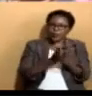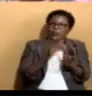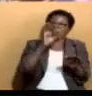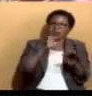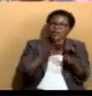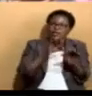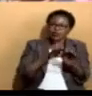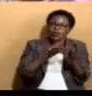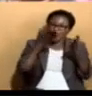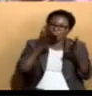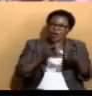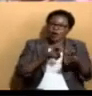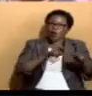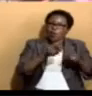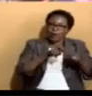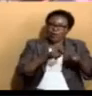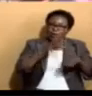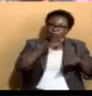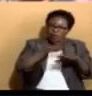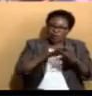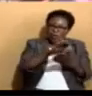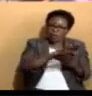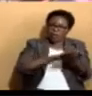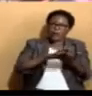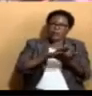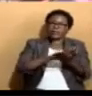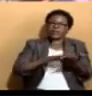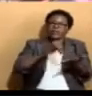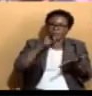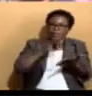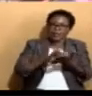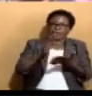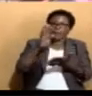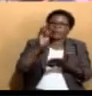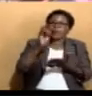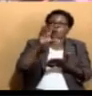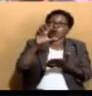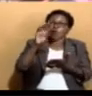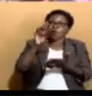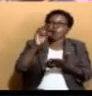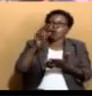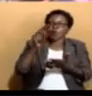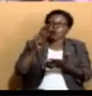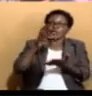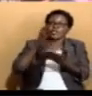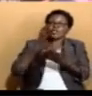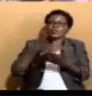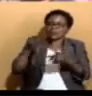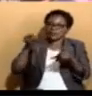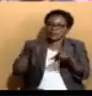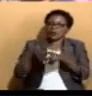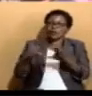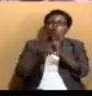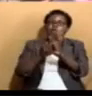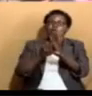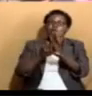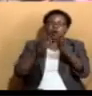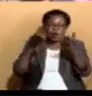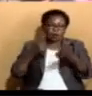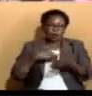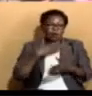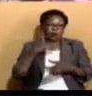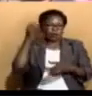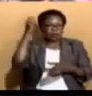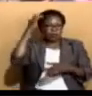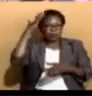was now operating on the basis that this was the law. And my lords, let me remind you of another instance